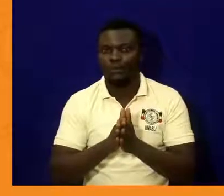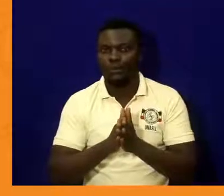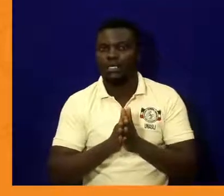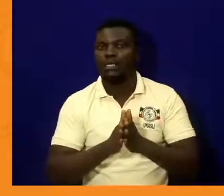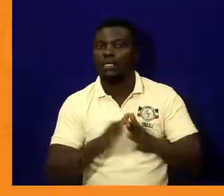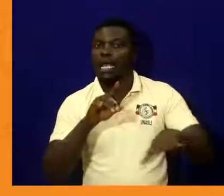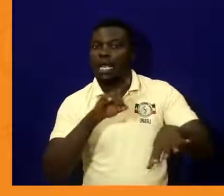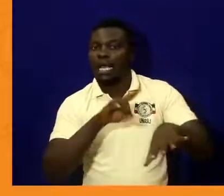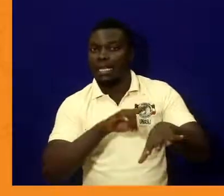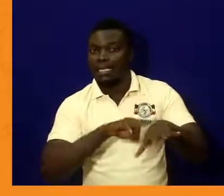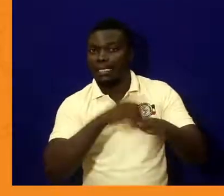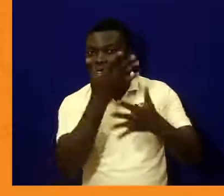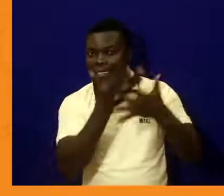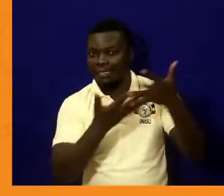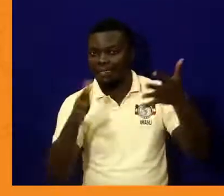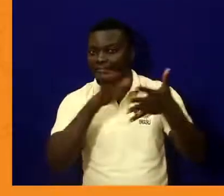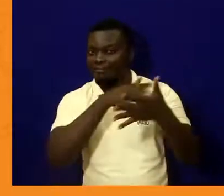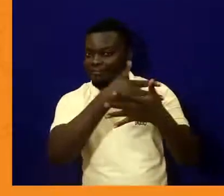periodic table.